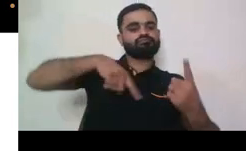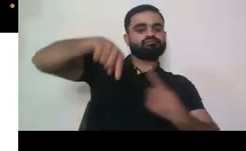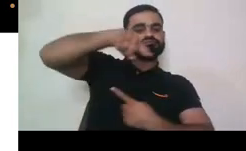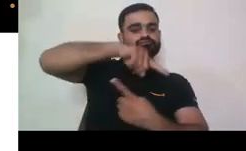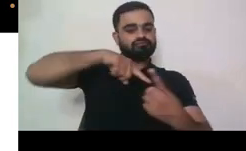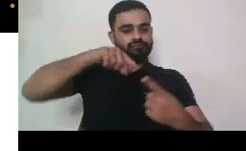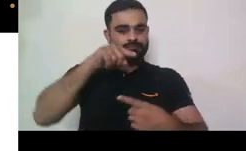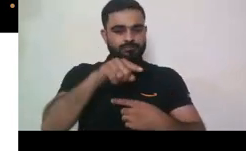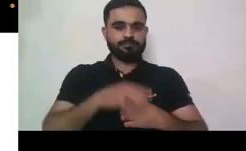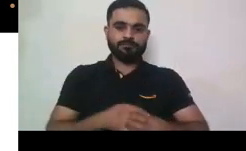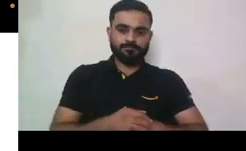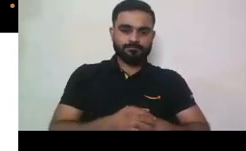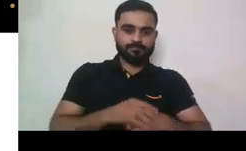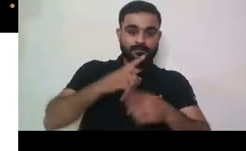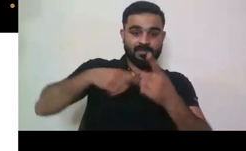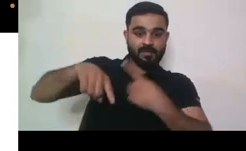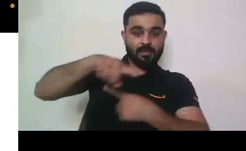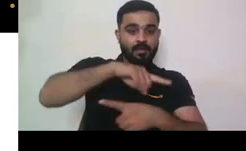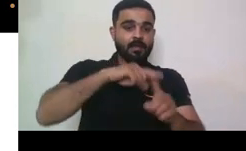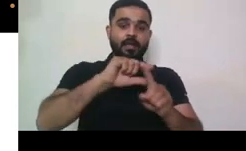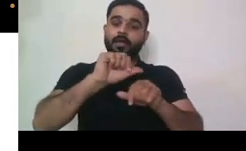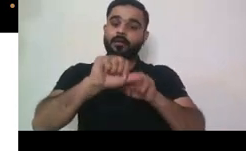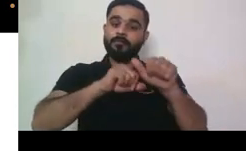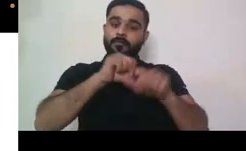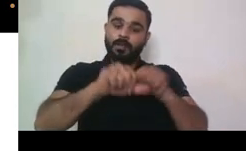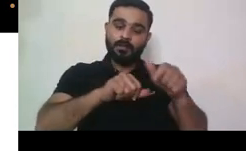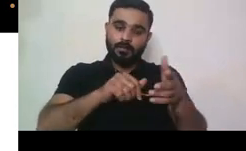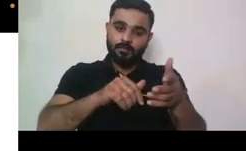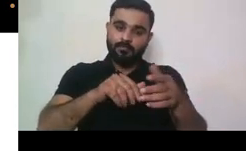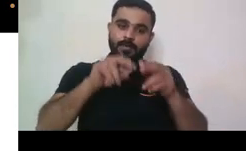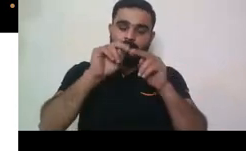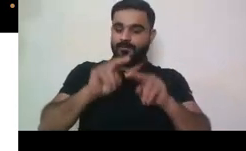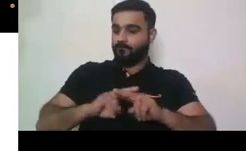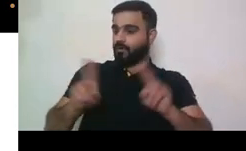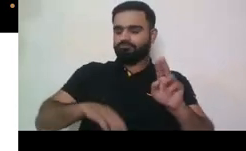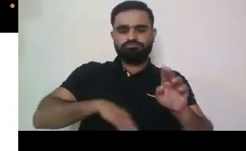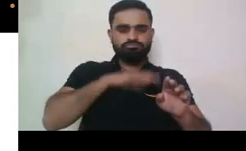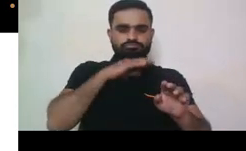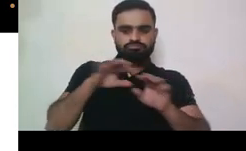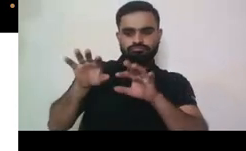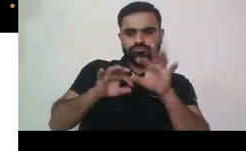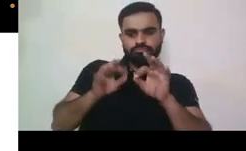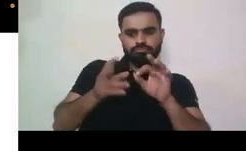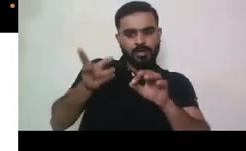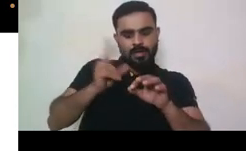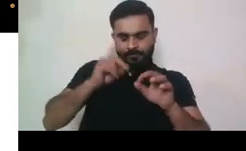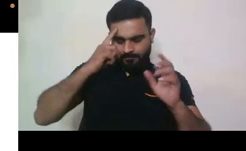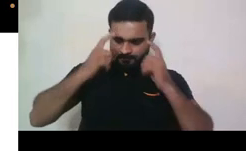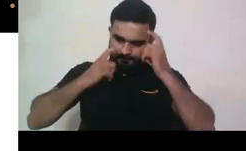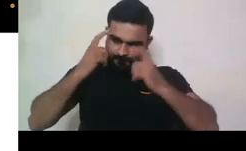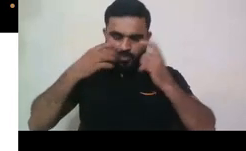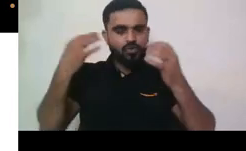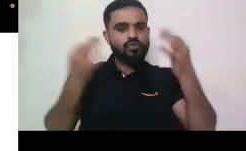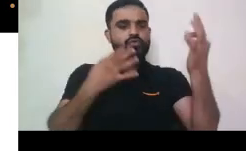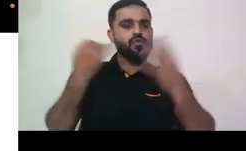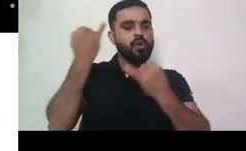also a cyclic process. If your needs are fulfilled, you can start again brainstorming with a new